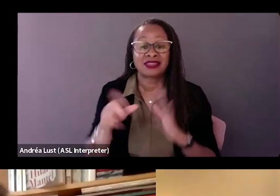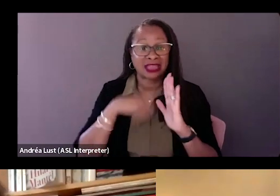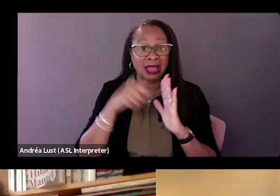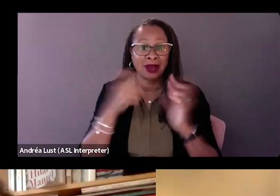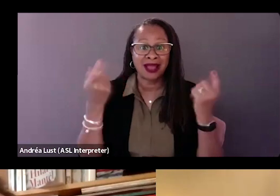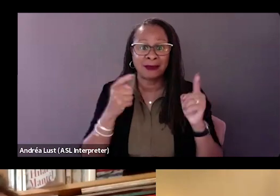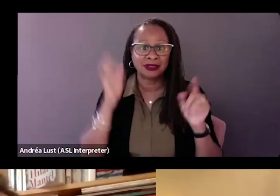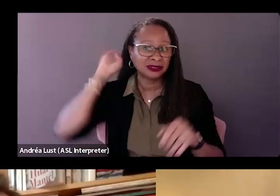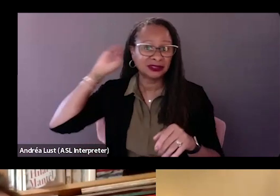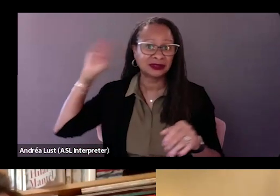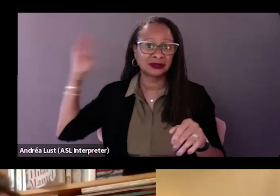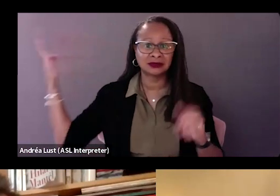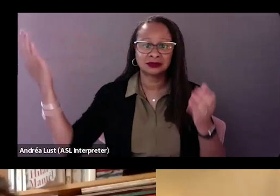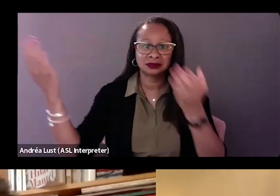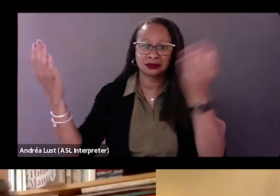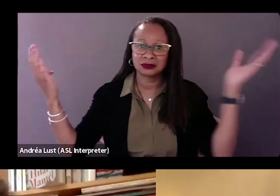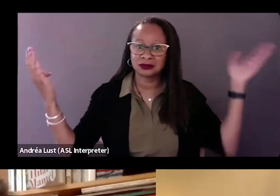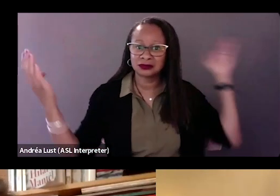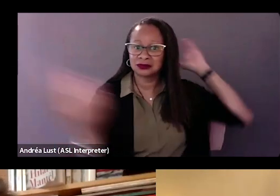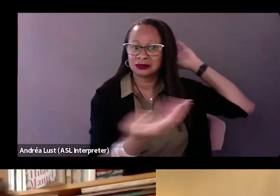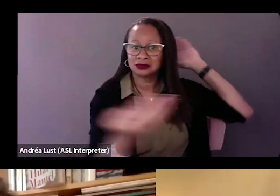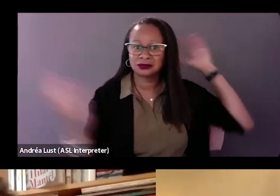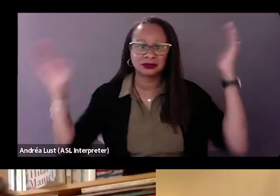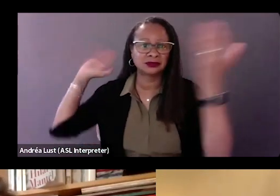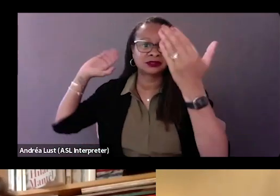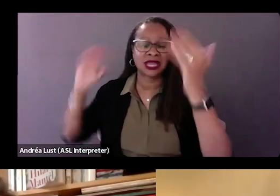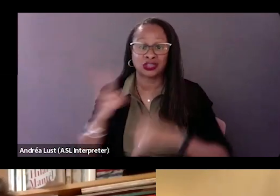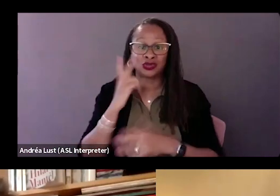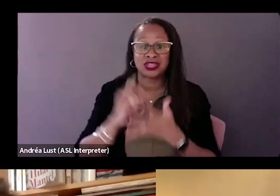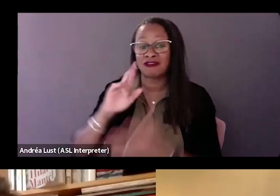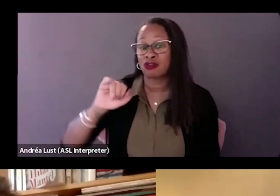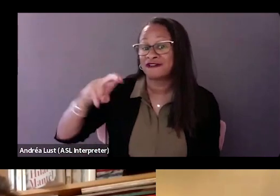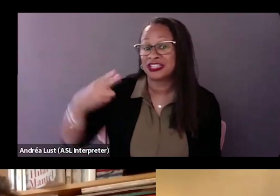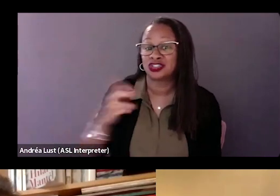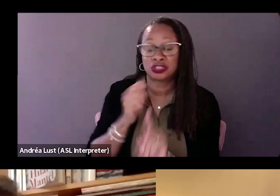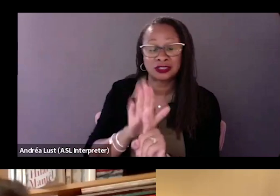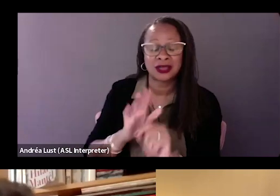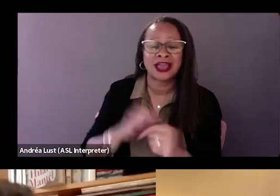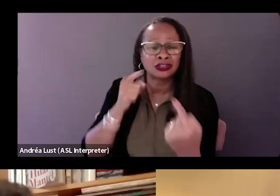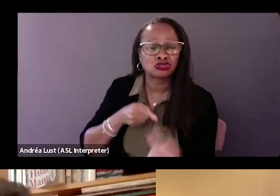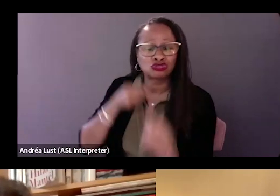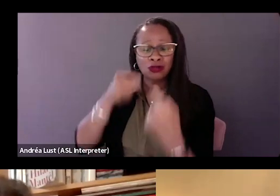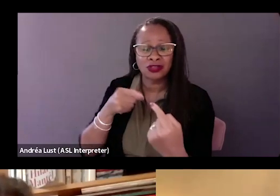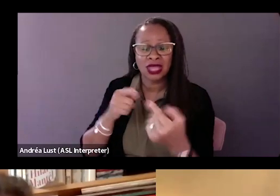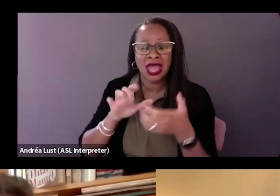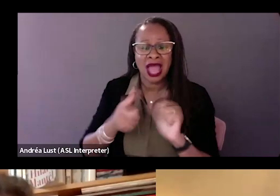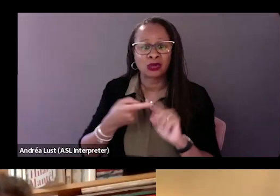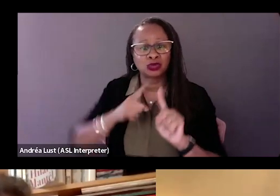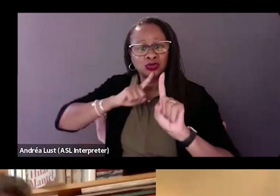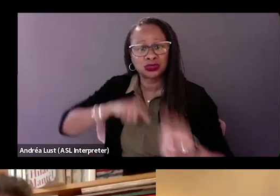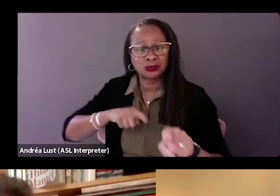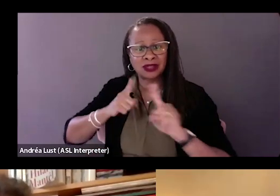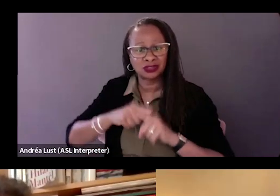right? And you can see that Ravish he's struggling with how to respond to